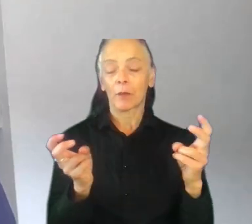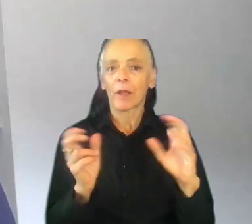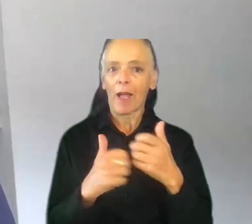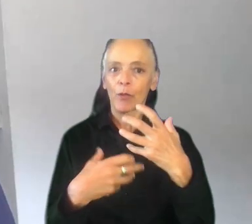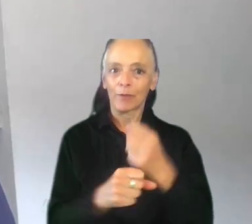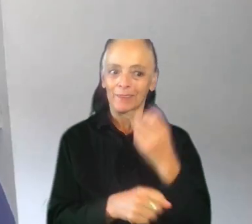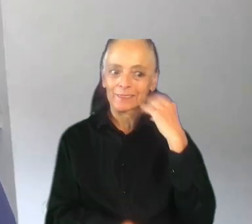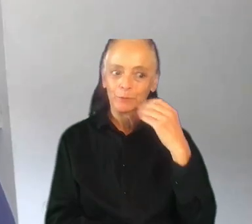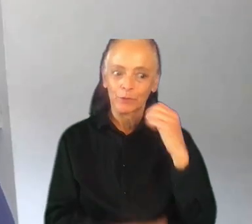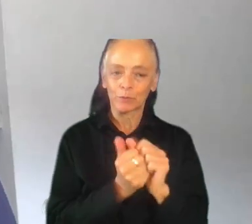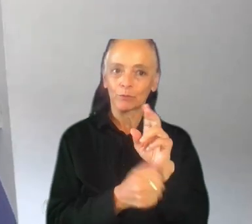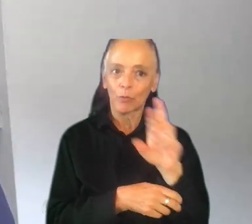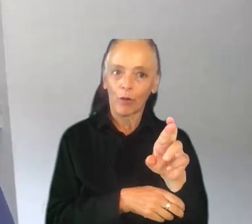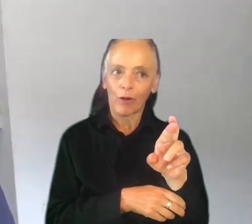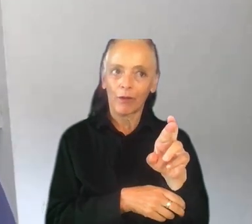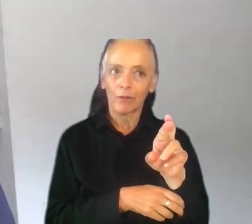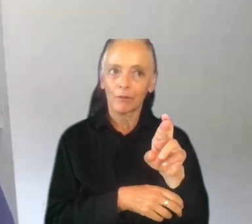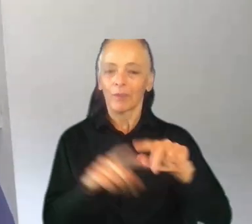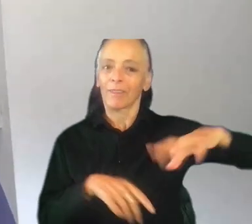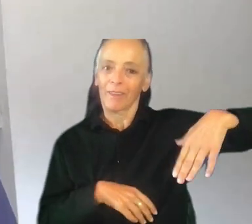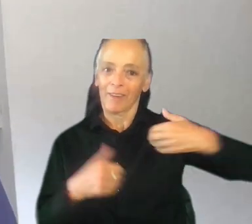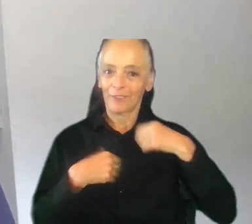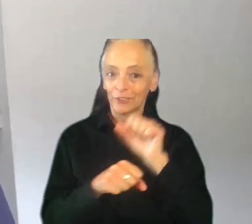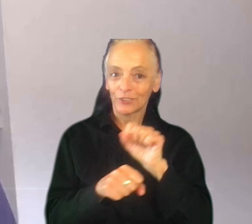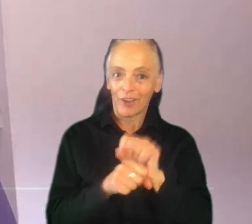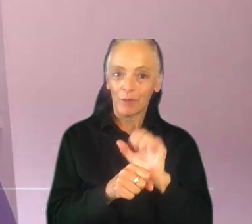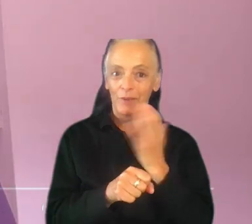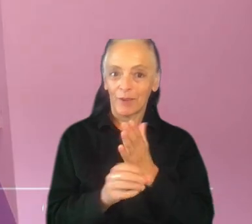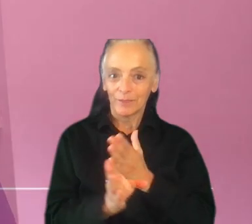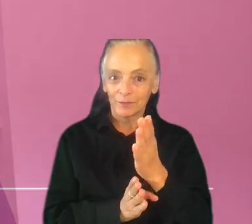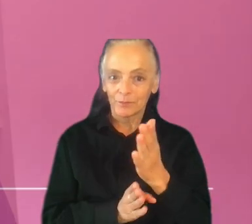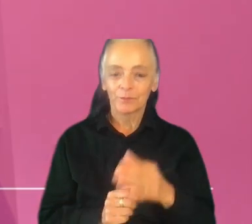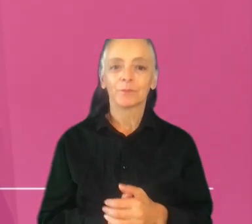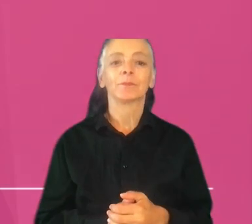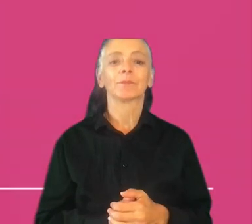research experience without already having a job in the industry